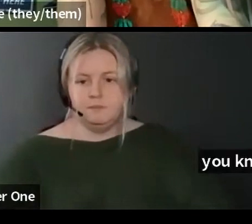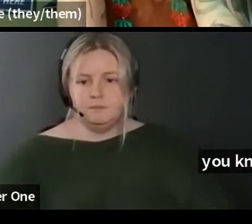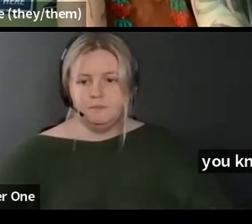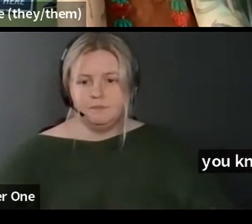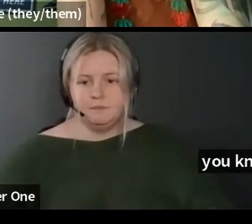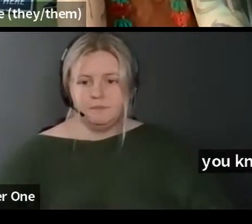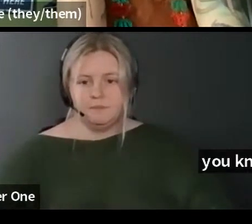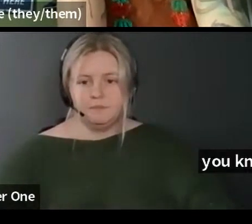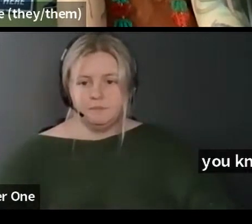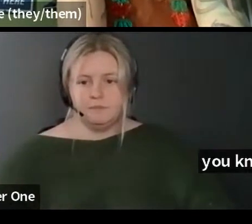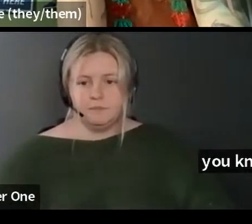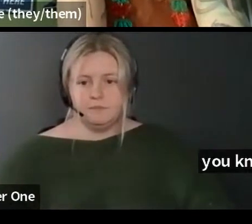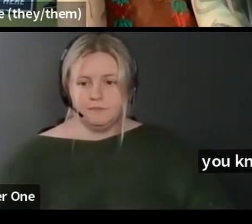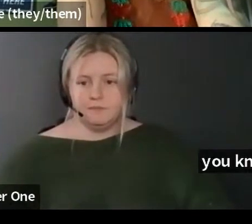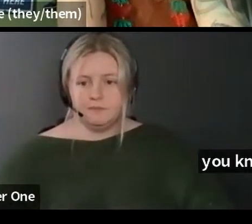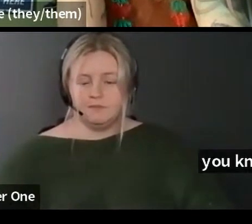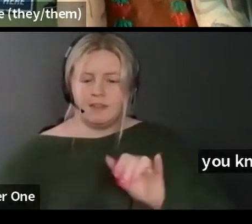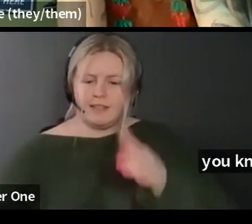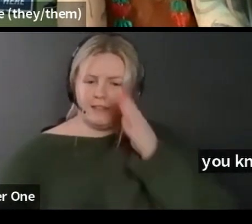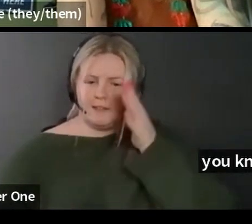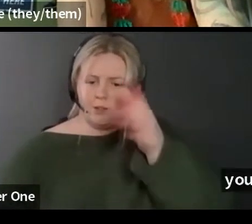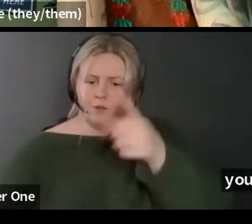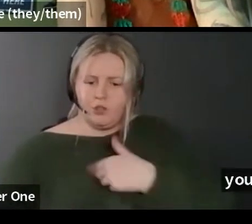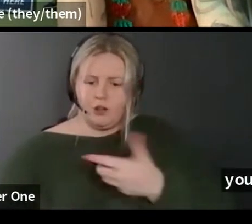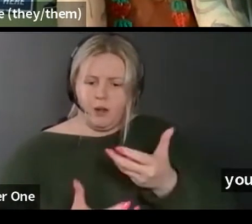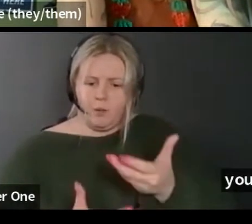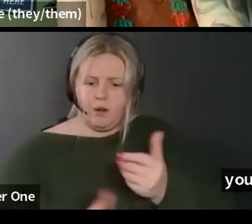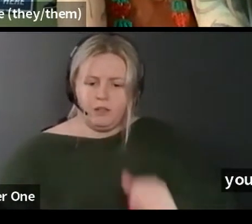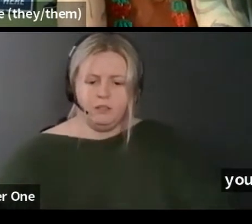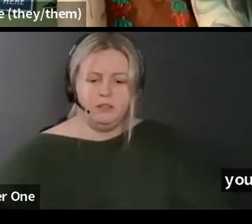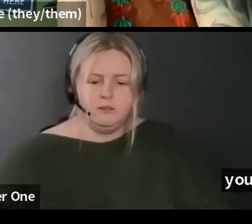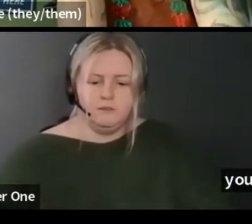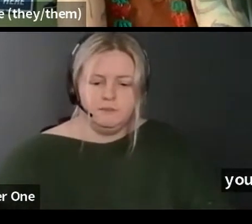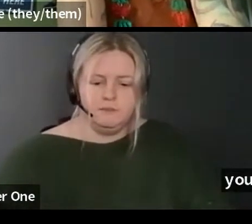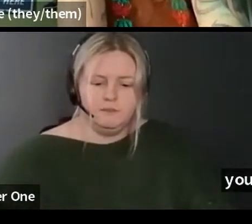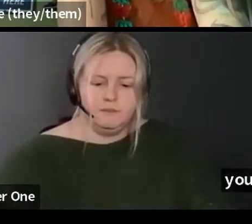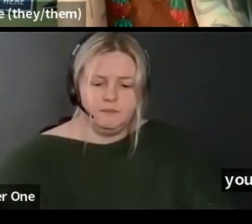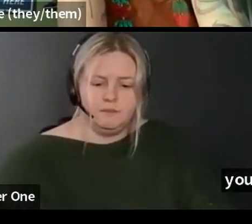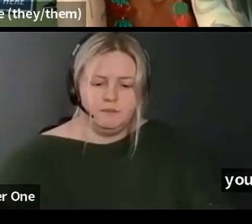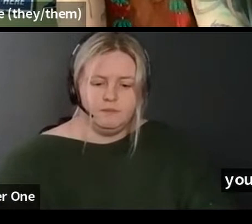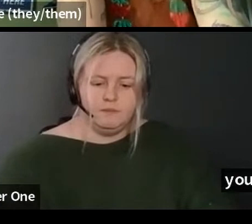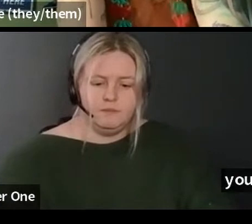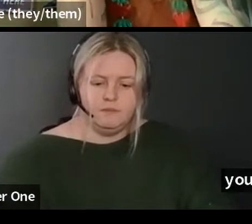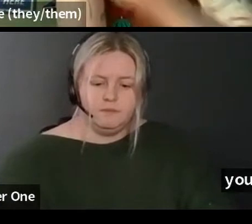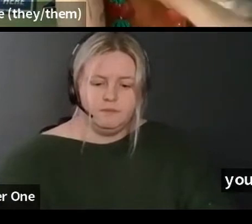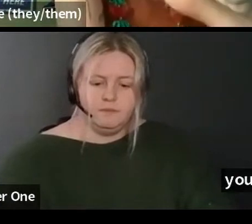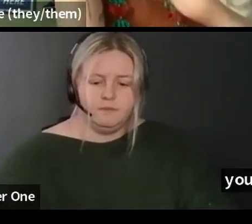the futures I can see, like that I want, like I wish like we have, you know.